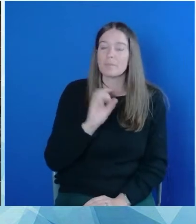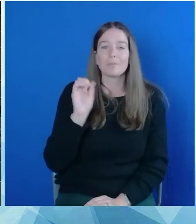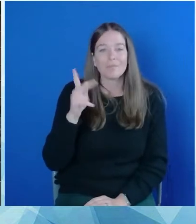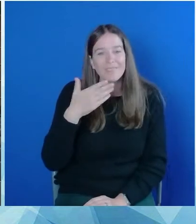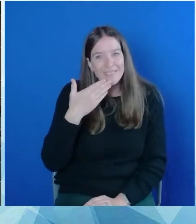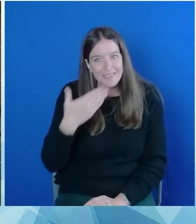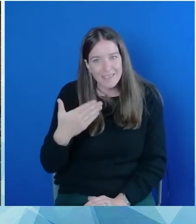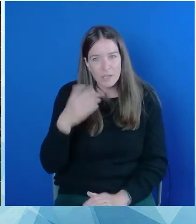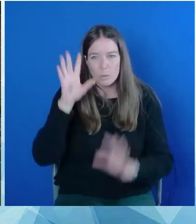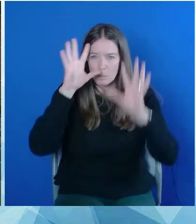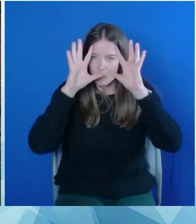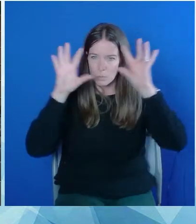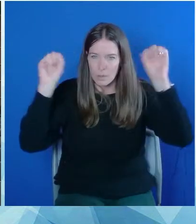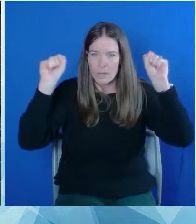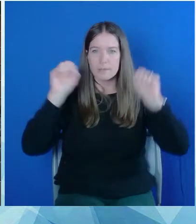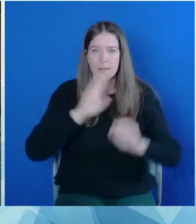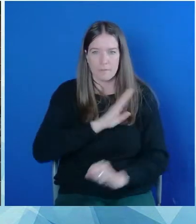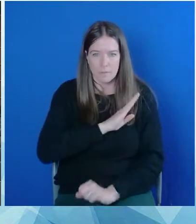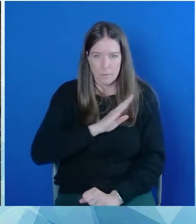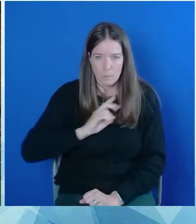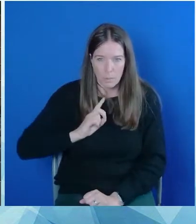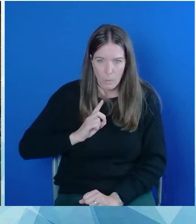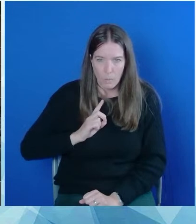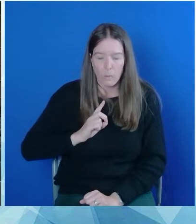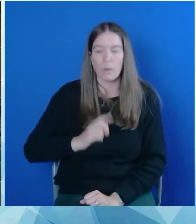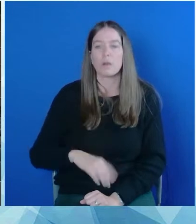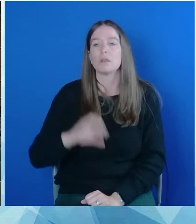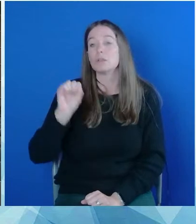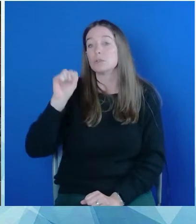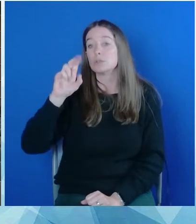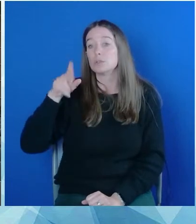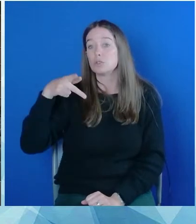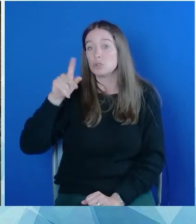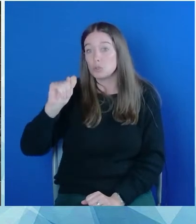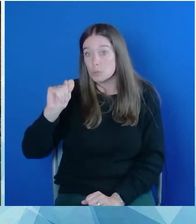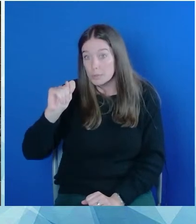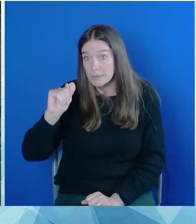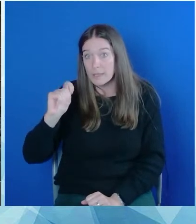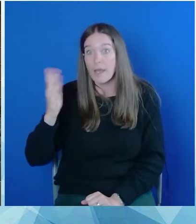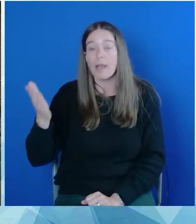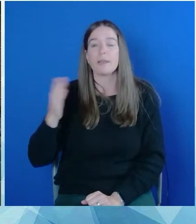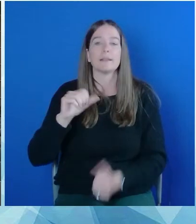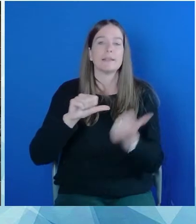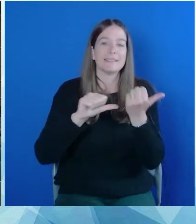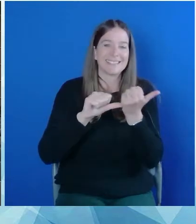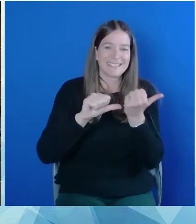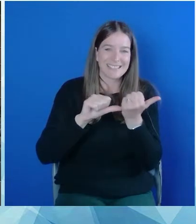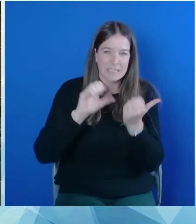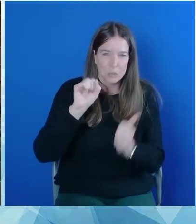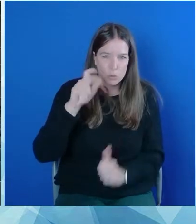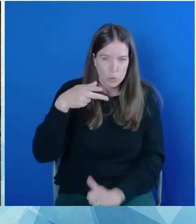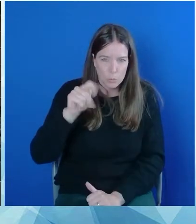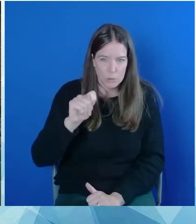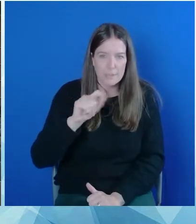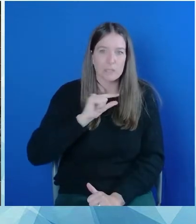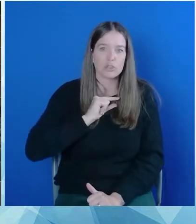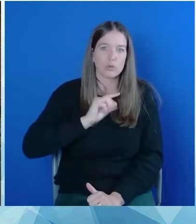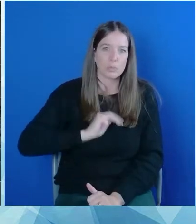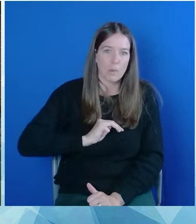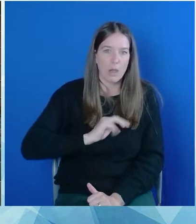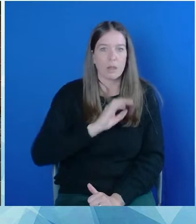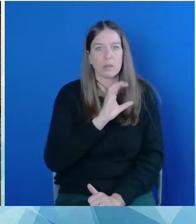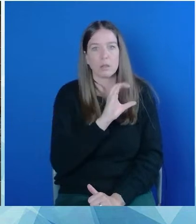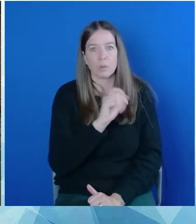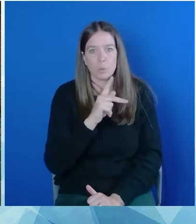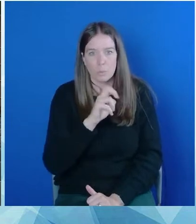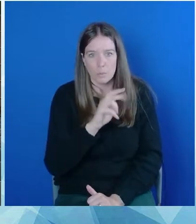Thank you, President of the Board, Superintendent and board members, Assistant Superintendents Martin and Cooper,